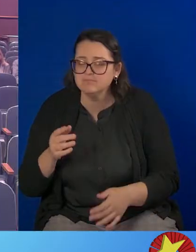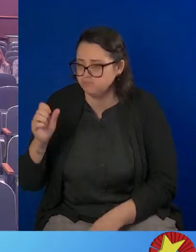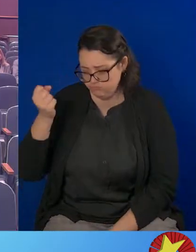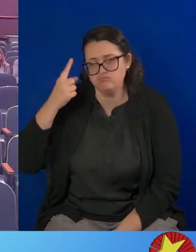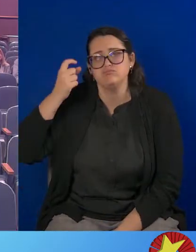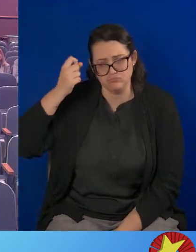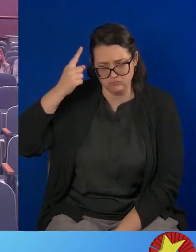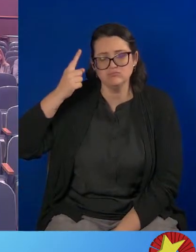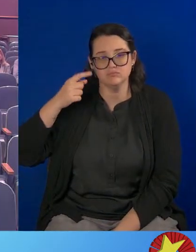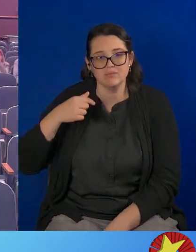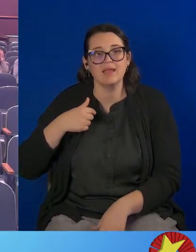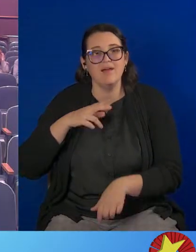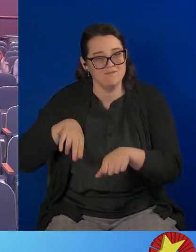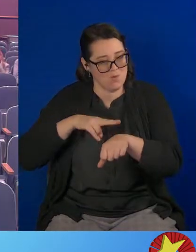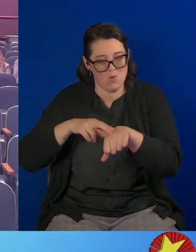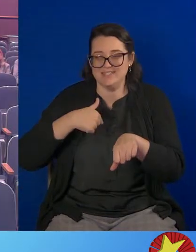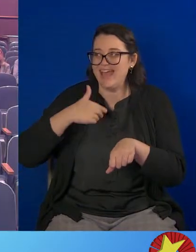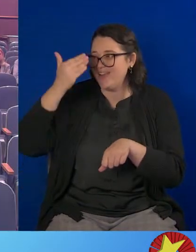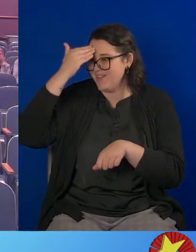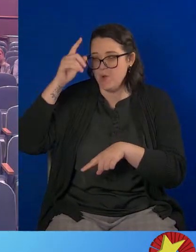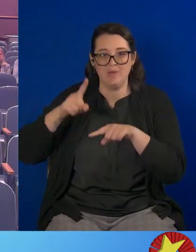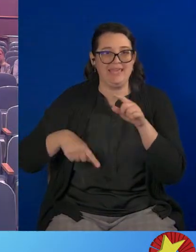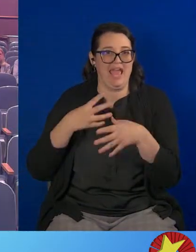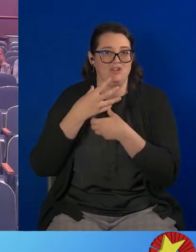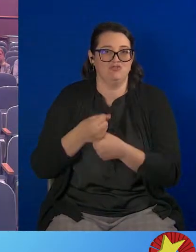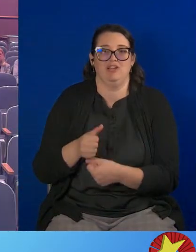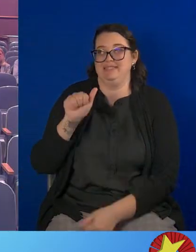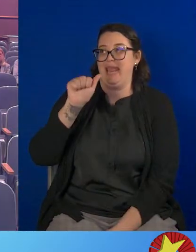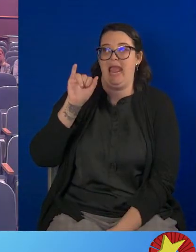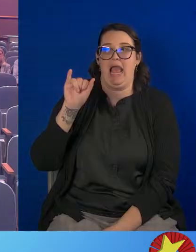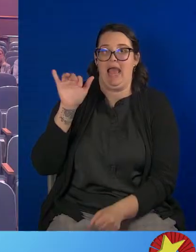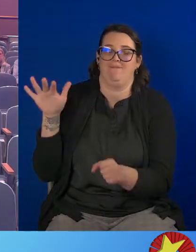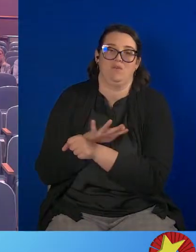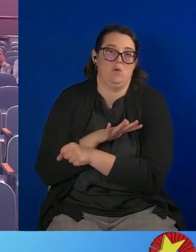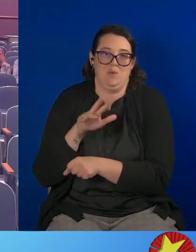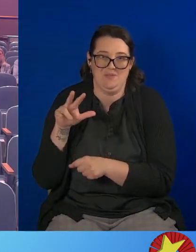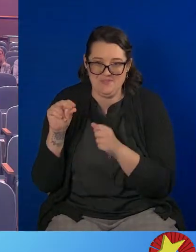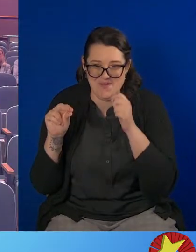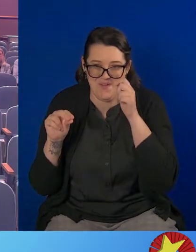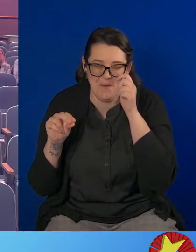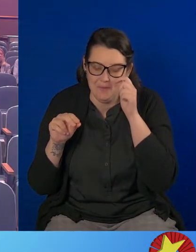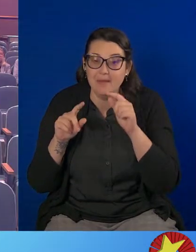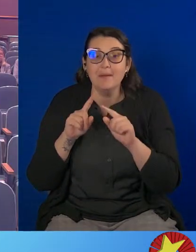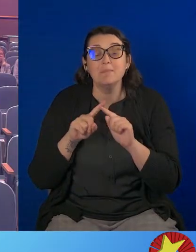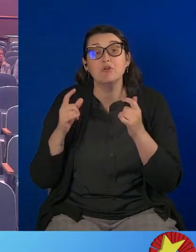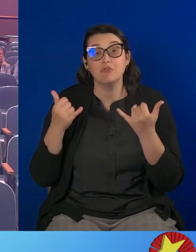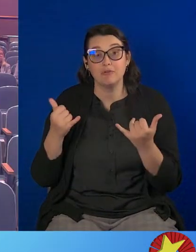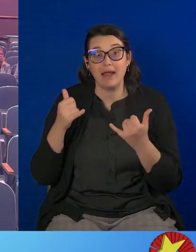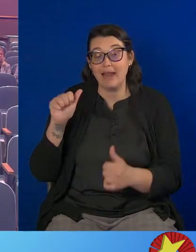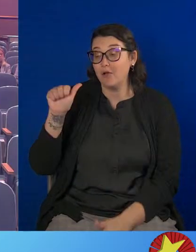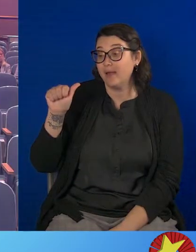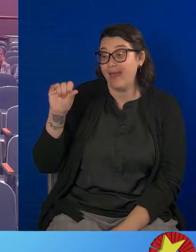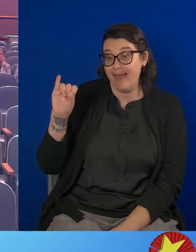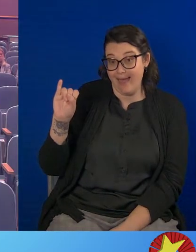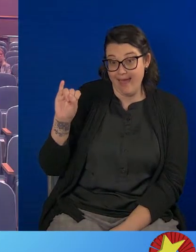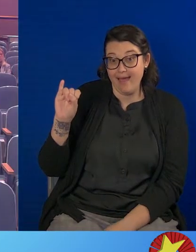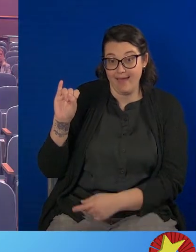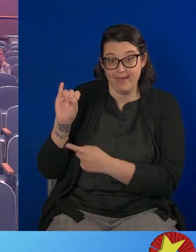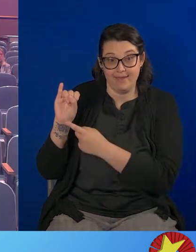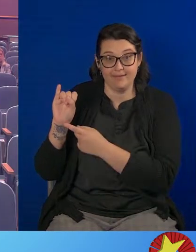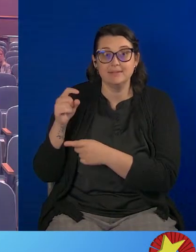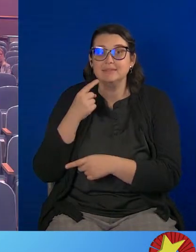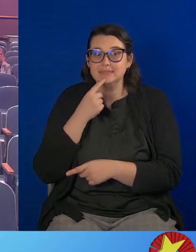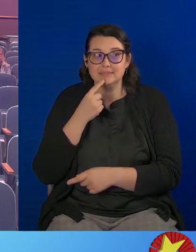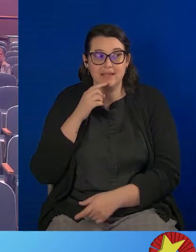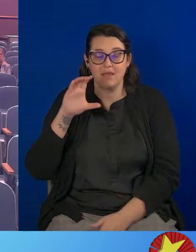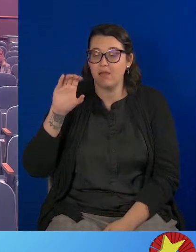that we can't trust AI wholeheartedly, but right now it's telling me that the